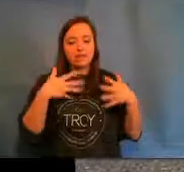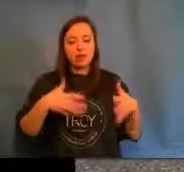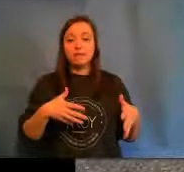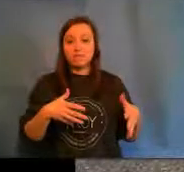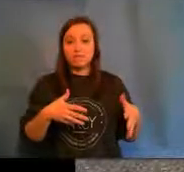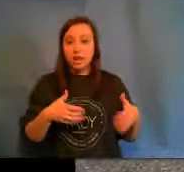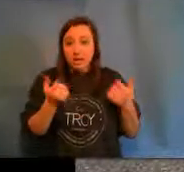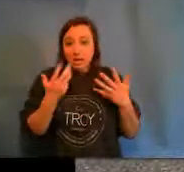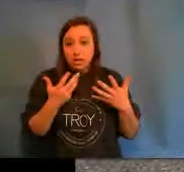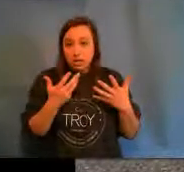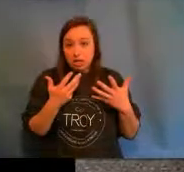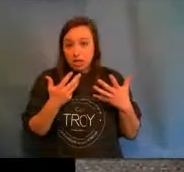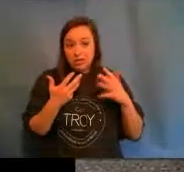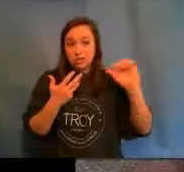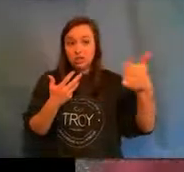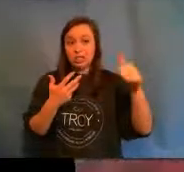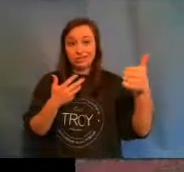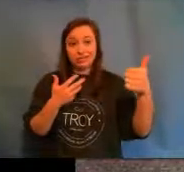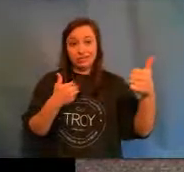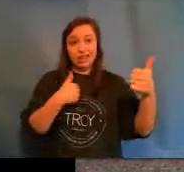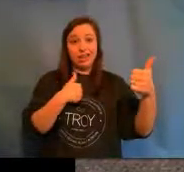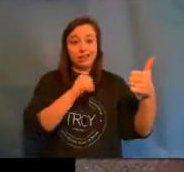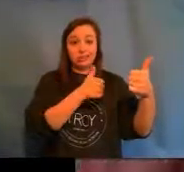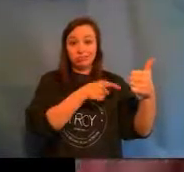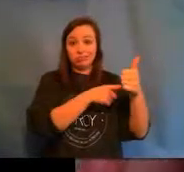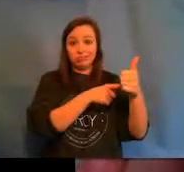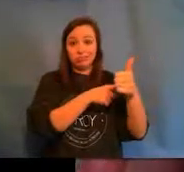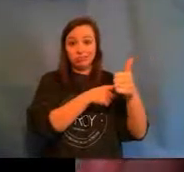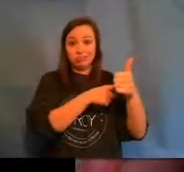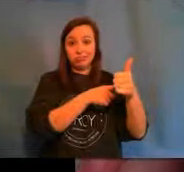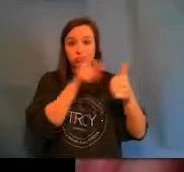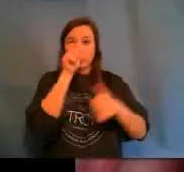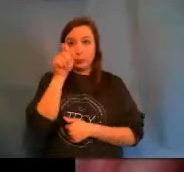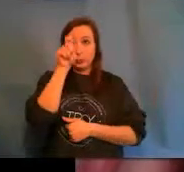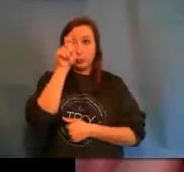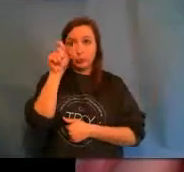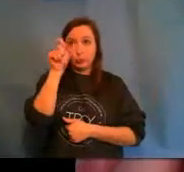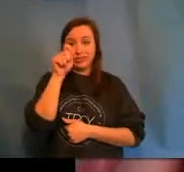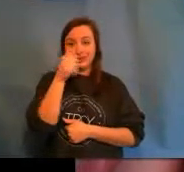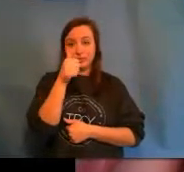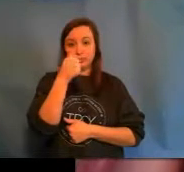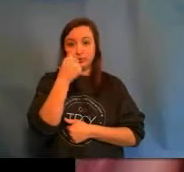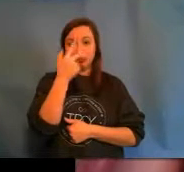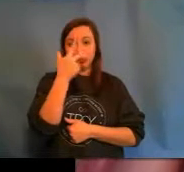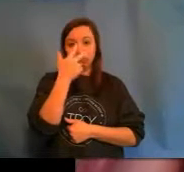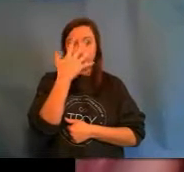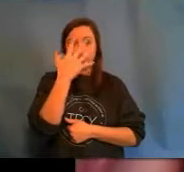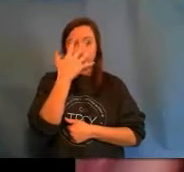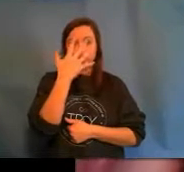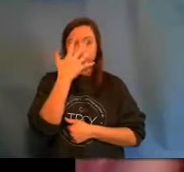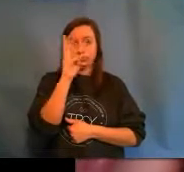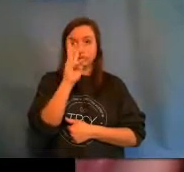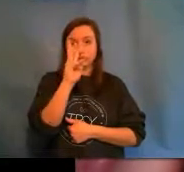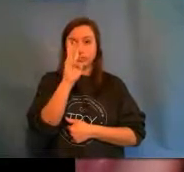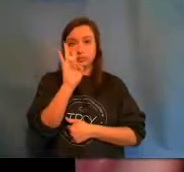have left? So we know he started with 10, so I'm going to draw 10 circles. 1, 2, 3, 4,